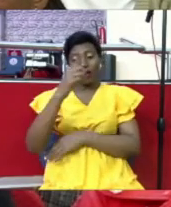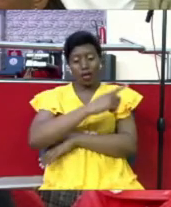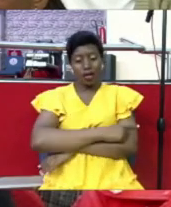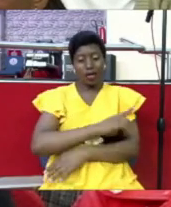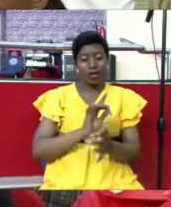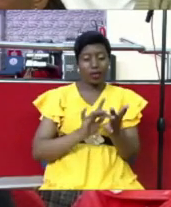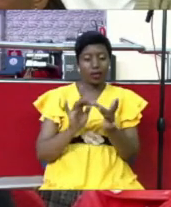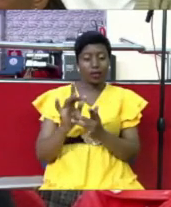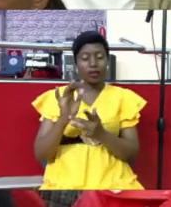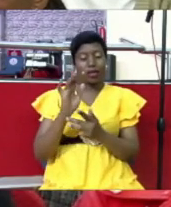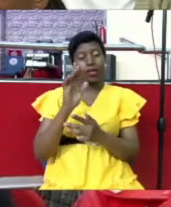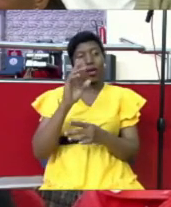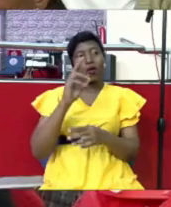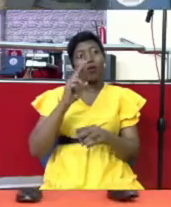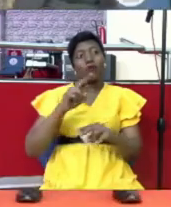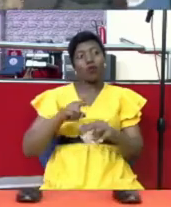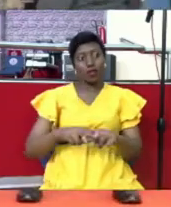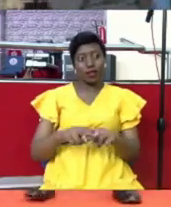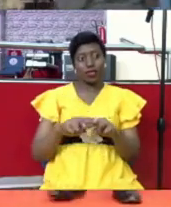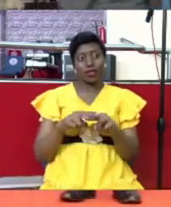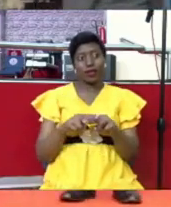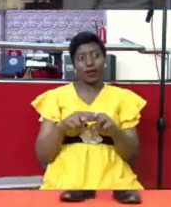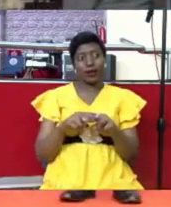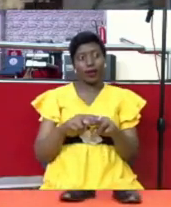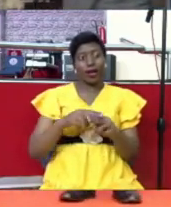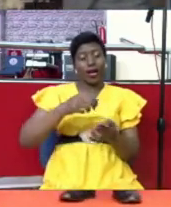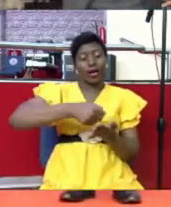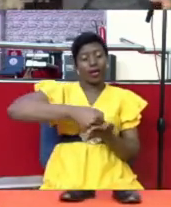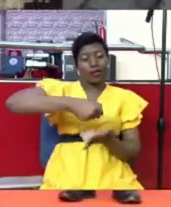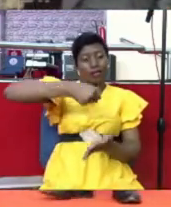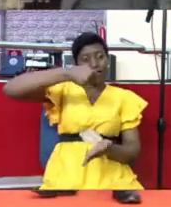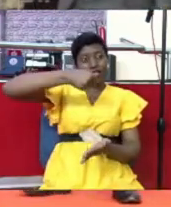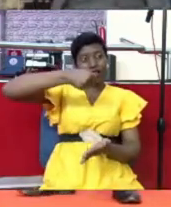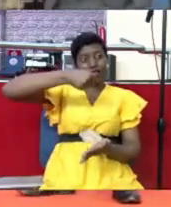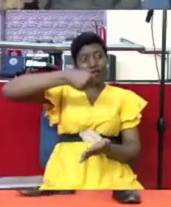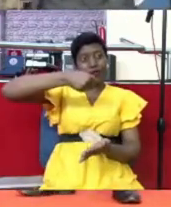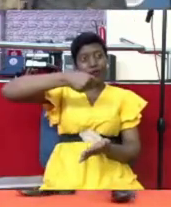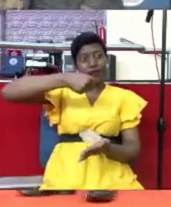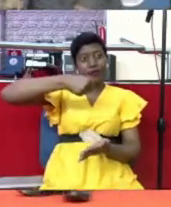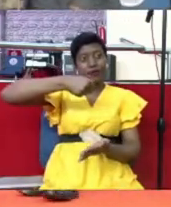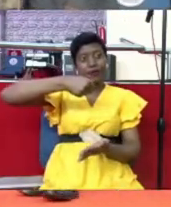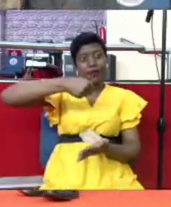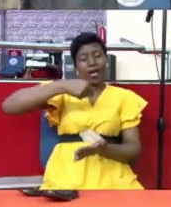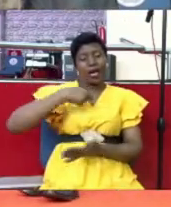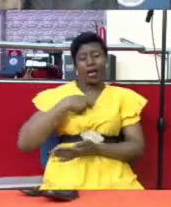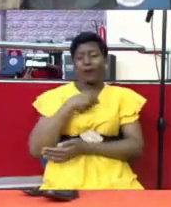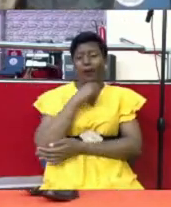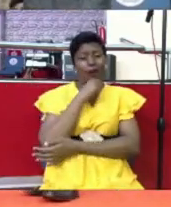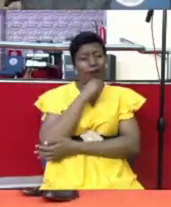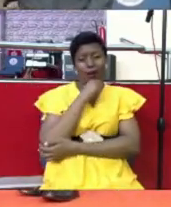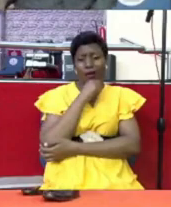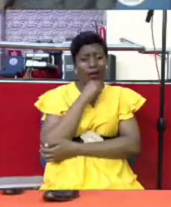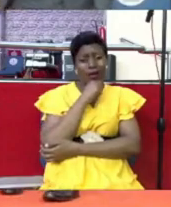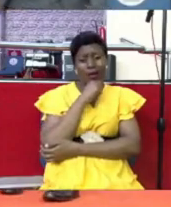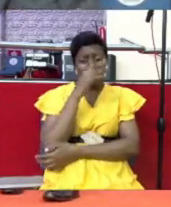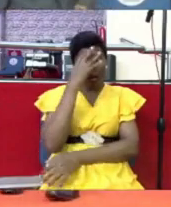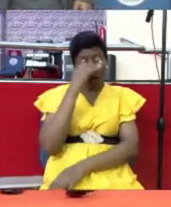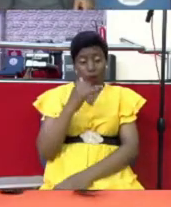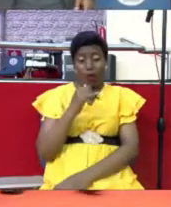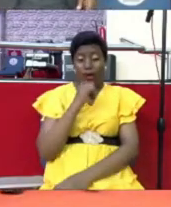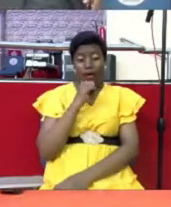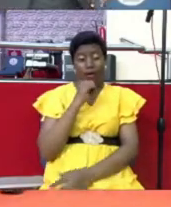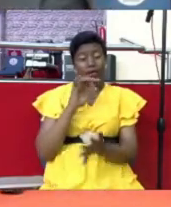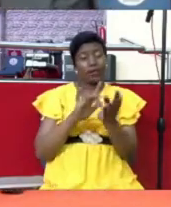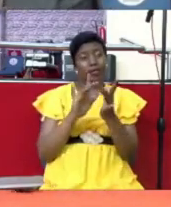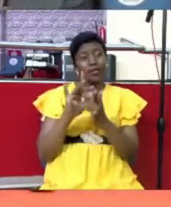treasury. Biblia inasema Yesu akiwa amekaa kwenye mahali pa pesa. And I'm wondering, why didn't he sit in the big seats of the